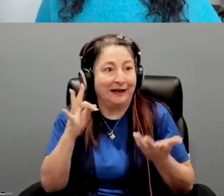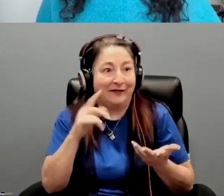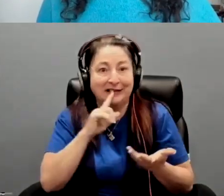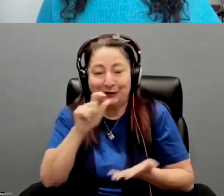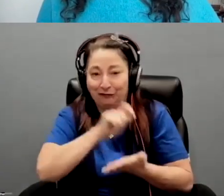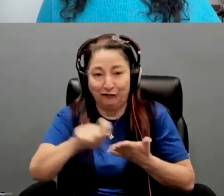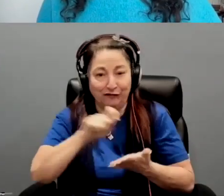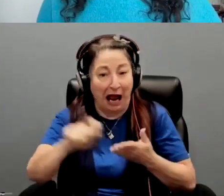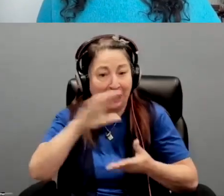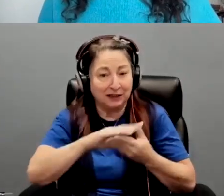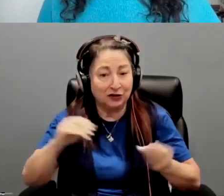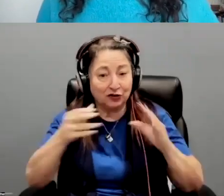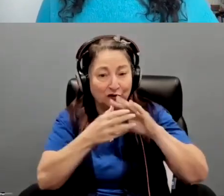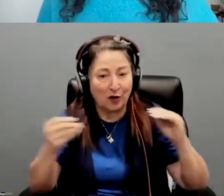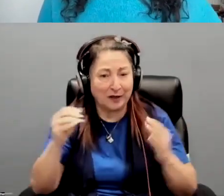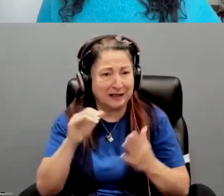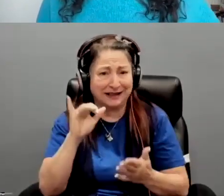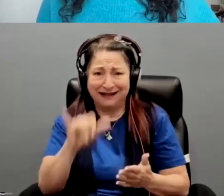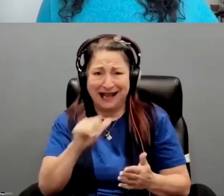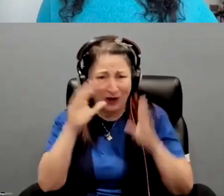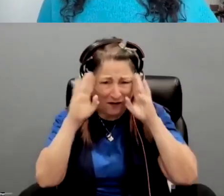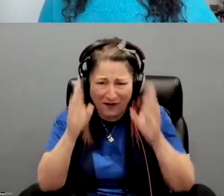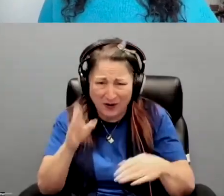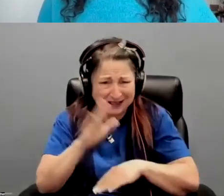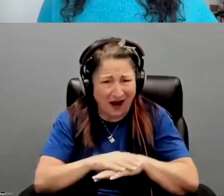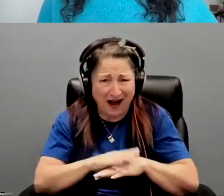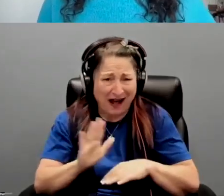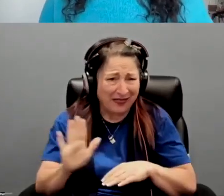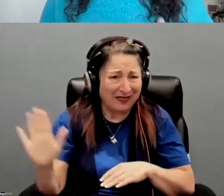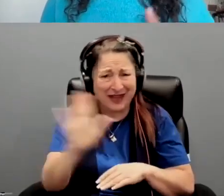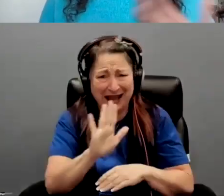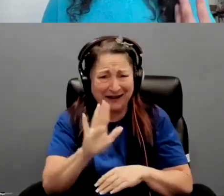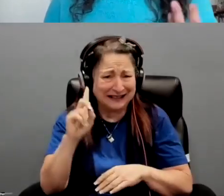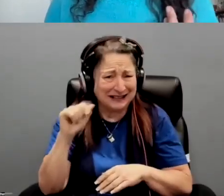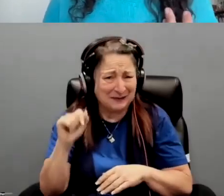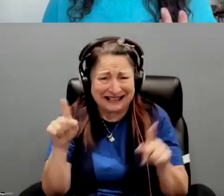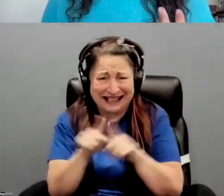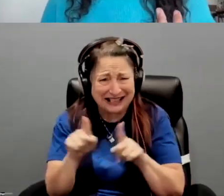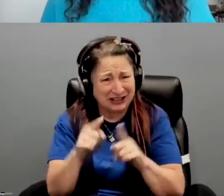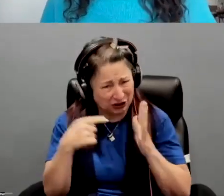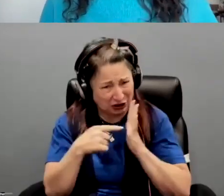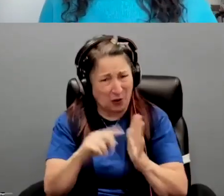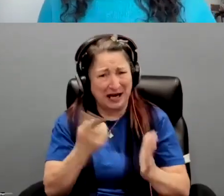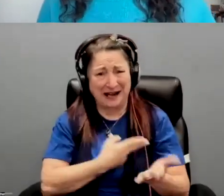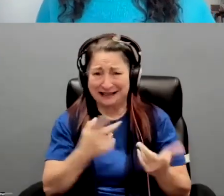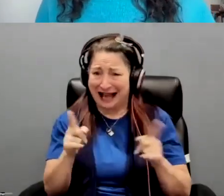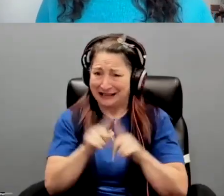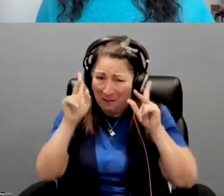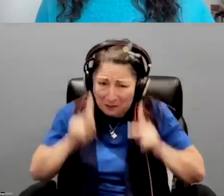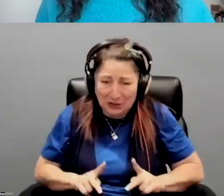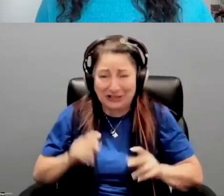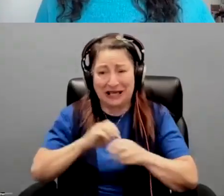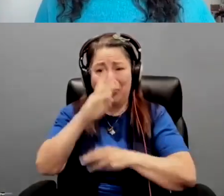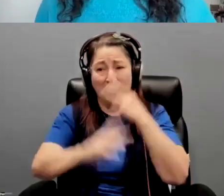don't necessarily focus on the marginalization the whole time either, and just showing us Mhm. exist in the world. I think that's also